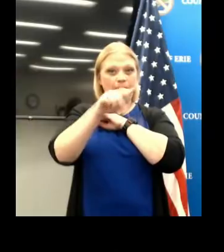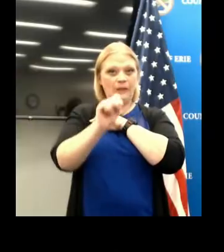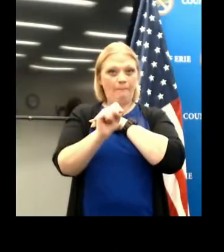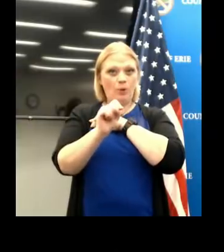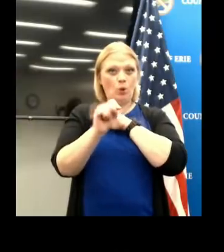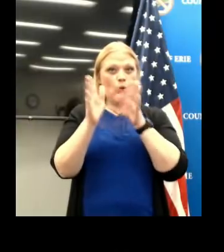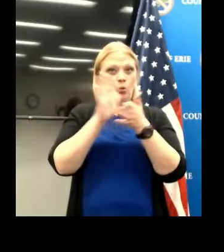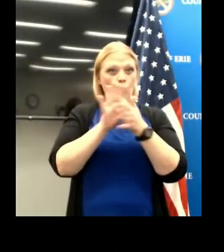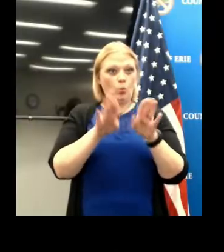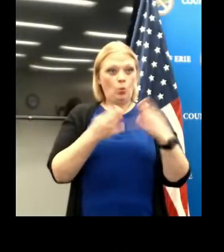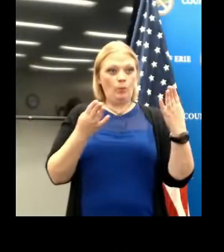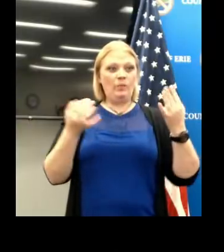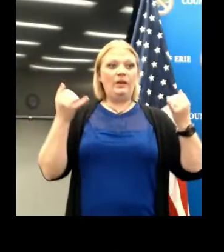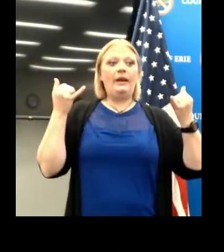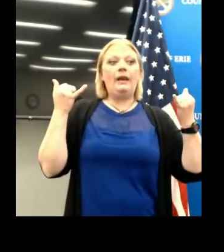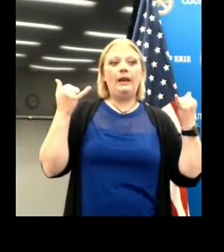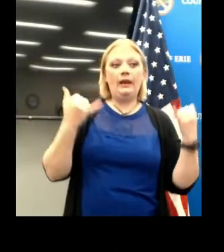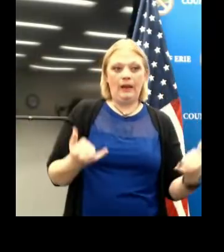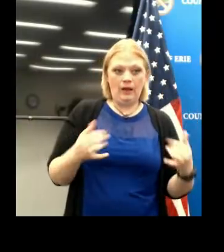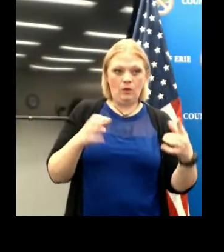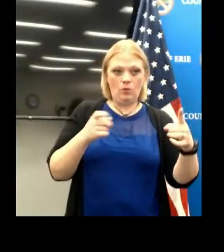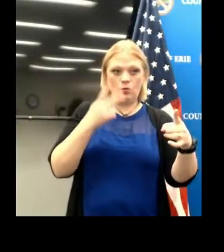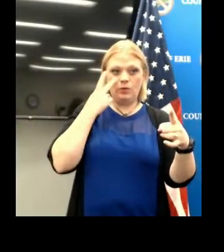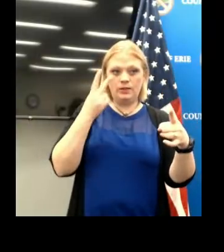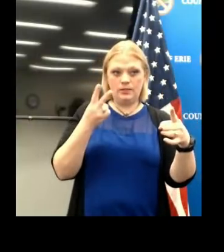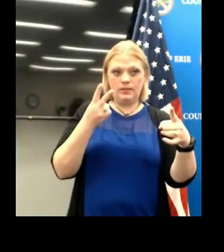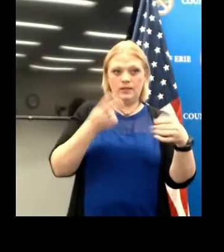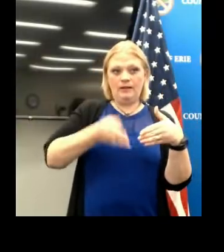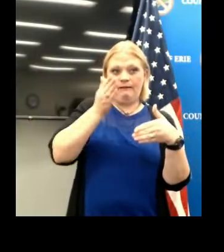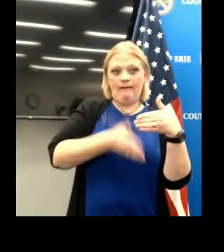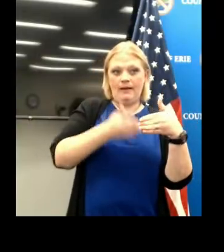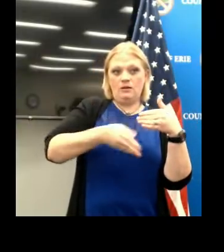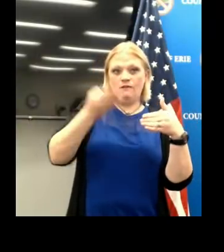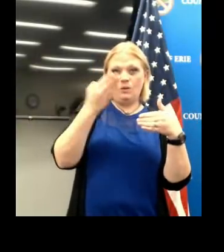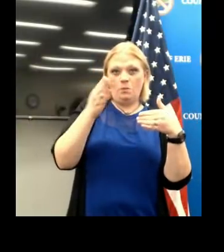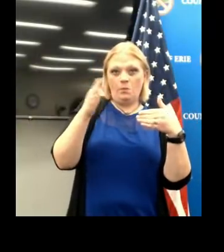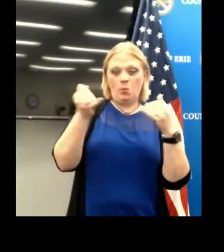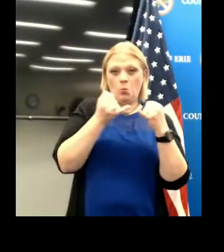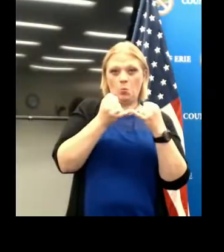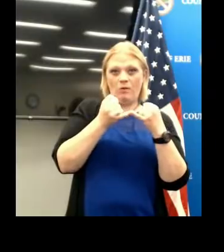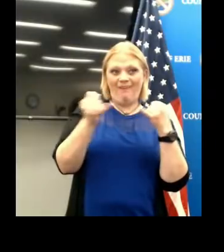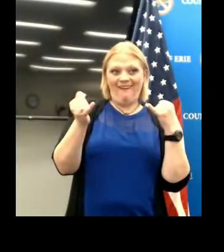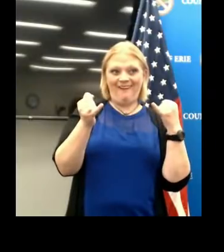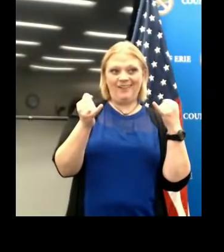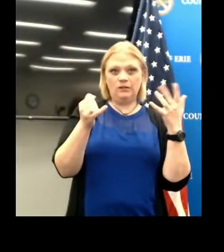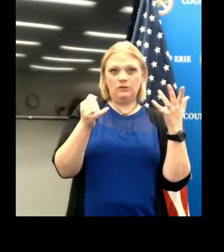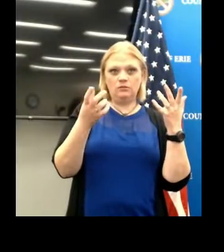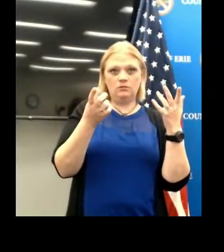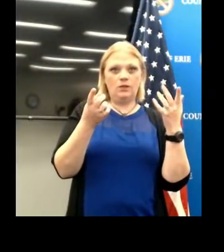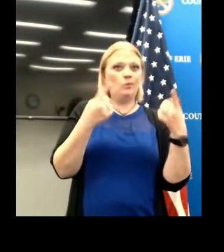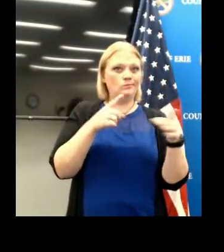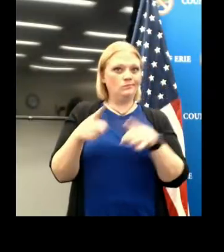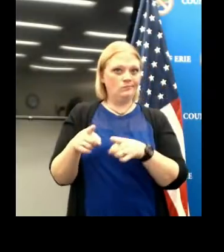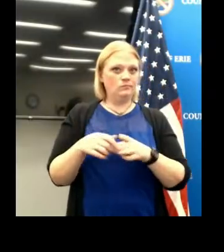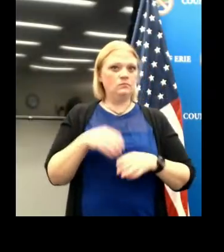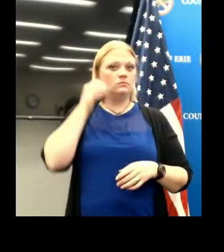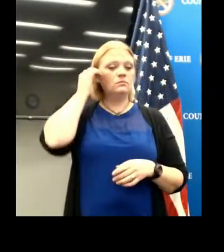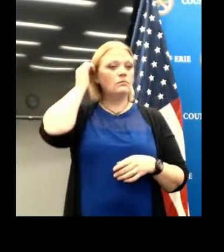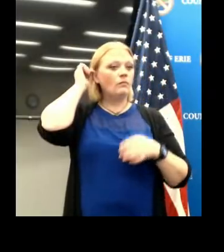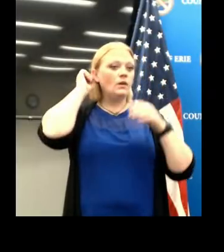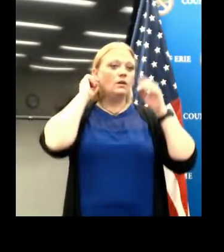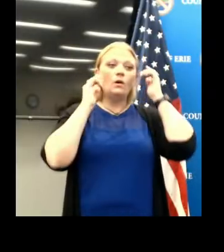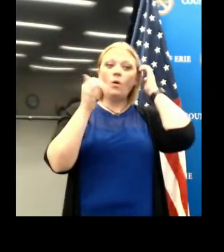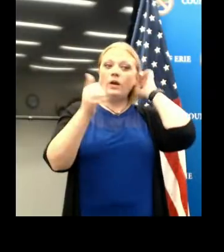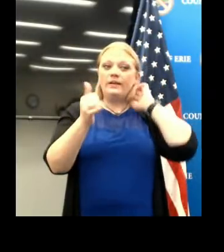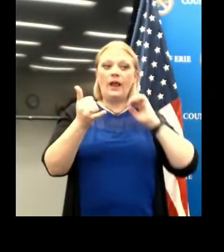then now you can see we're at the end of the blue line and where that is going. So the yellow line has